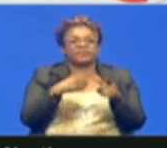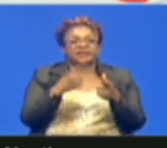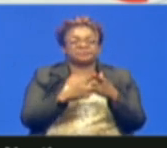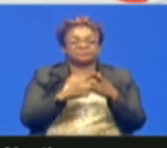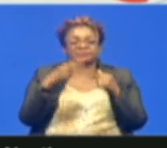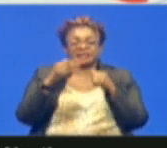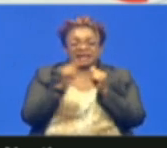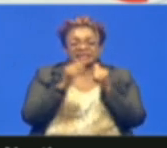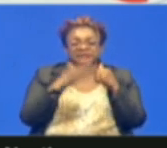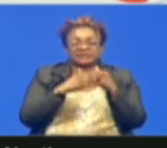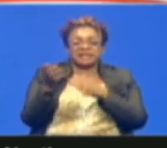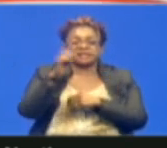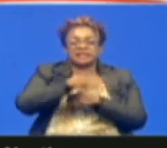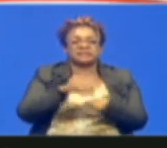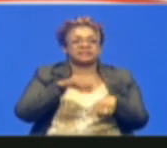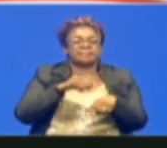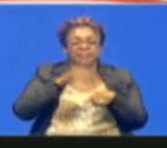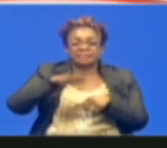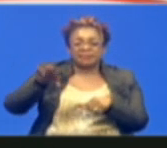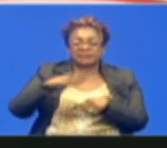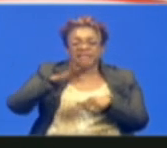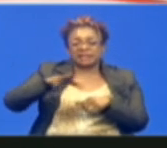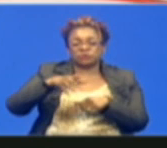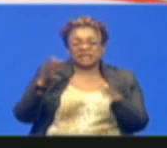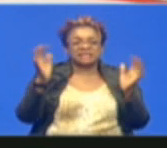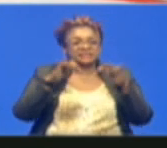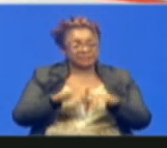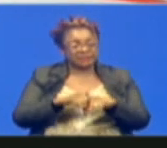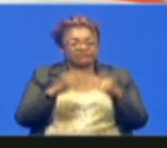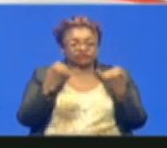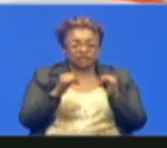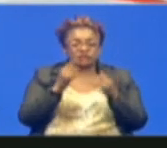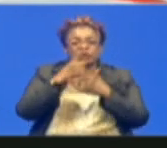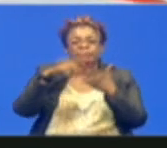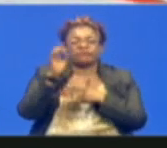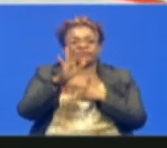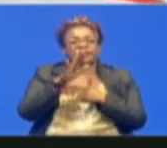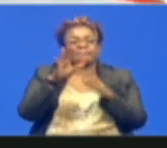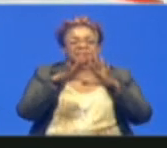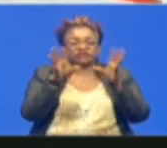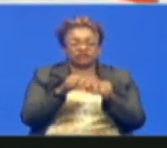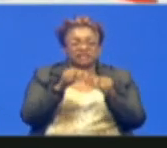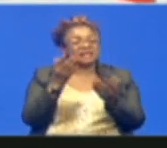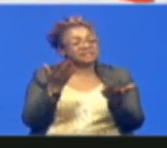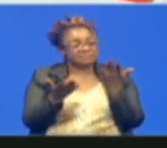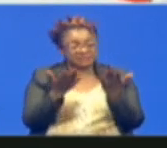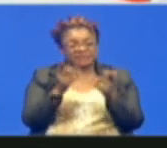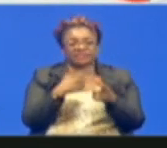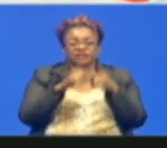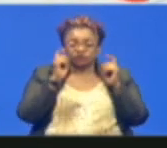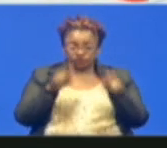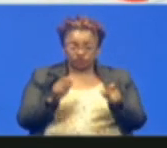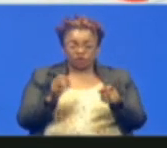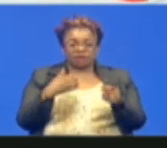90 days after the Parliament and the county assemblies have interrogated and approved their respective budget estimates, they are required to have approved